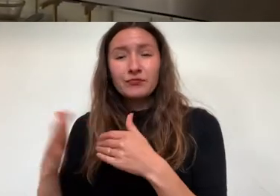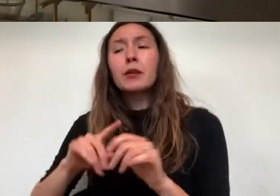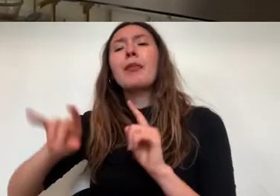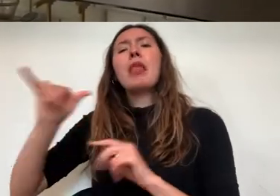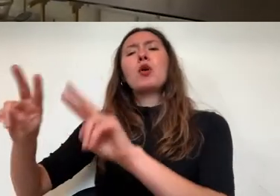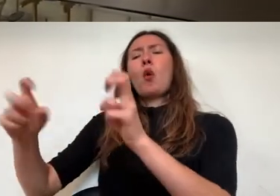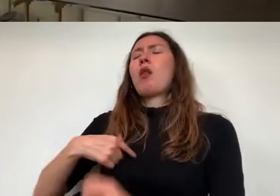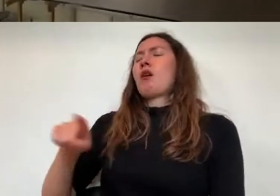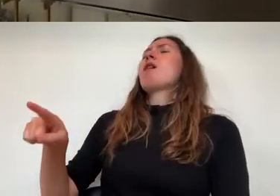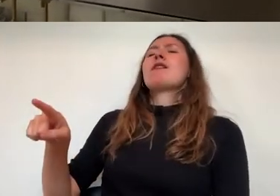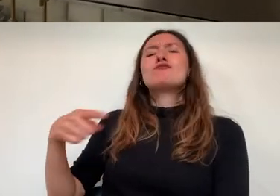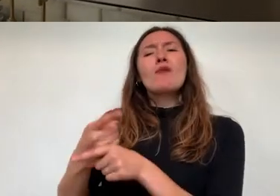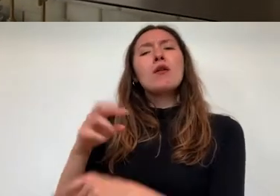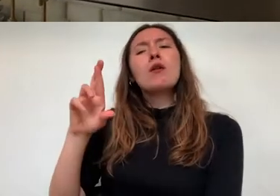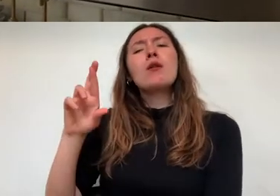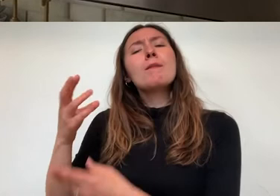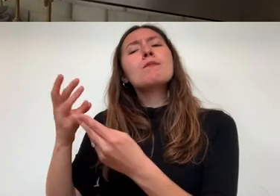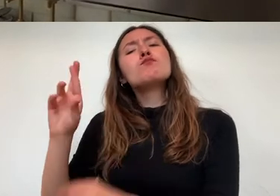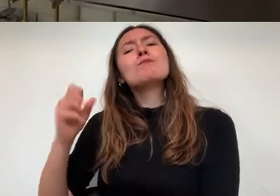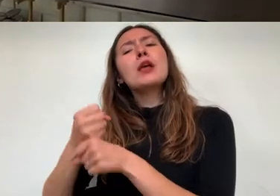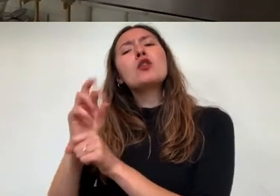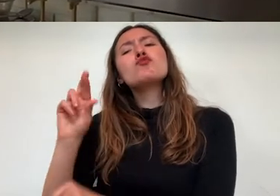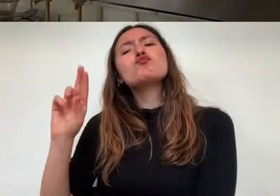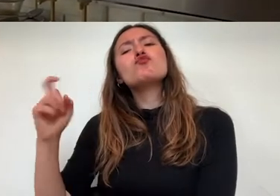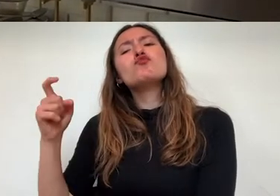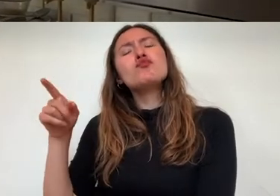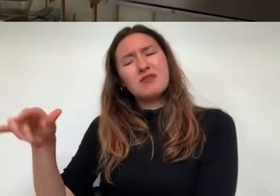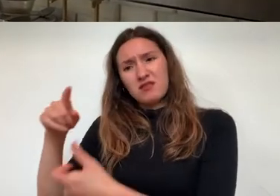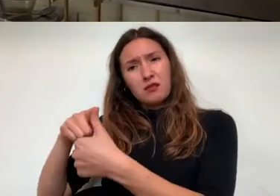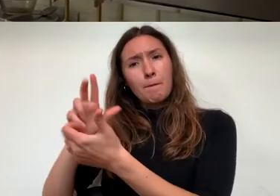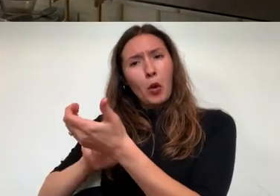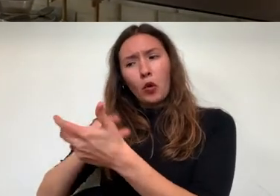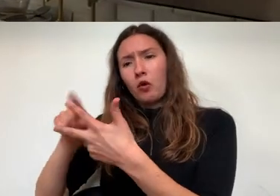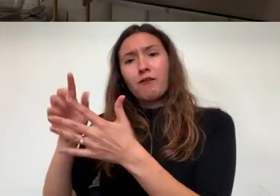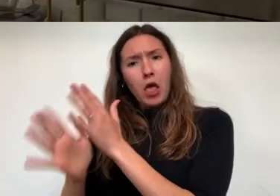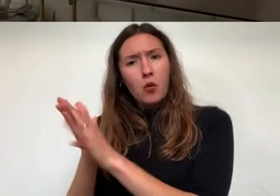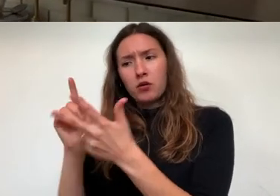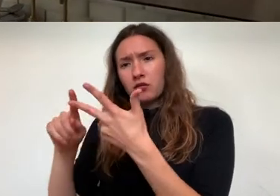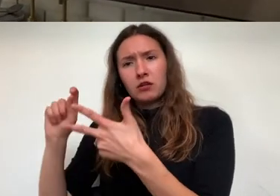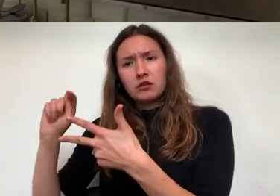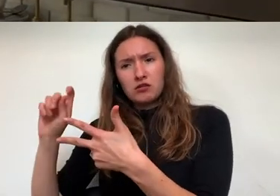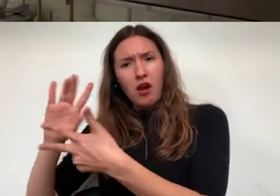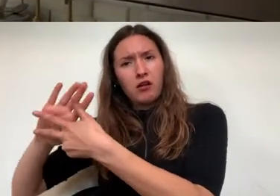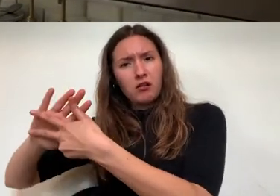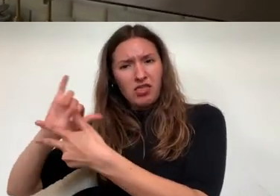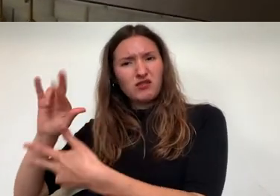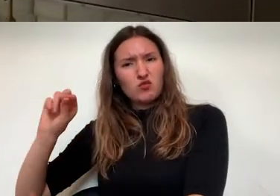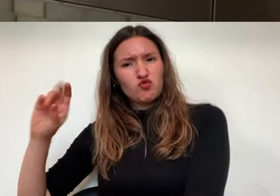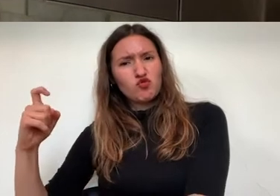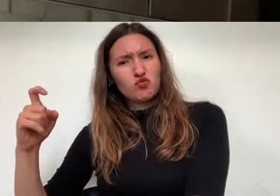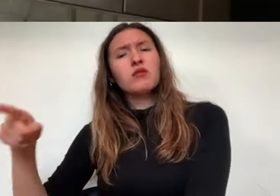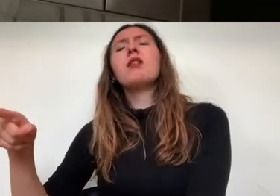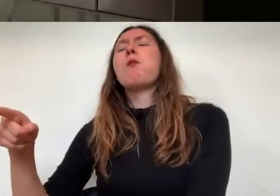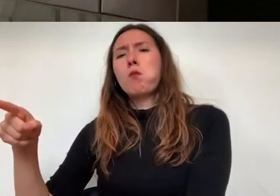out with me is the idea of melting butter and adding flour and then stock. Okay, so what that's actually called is a roux.